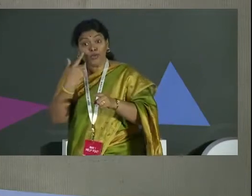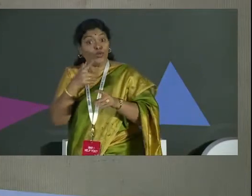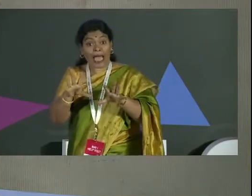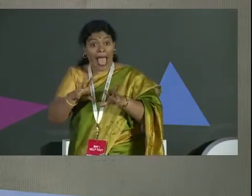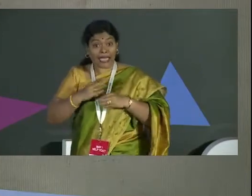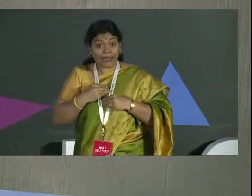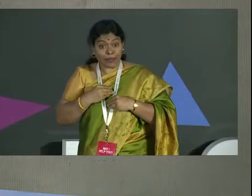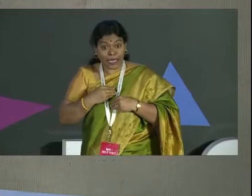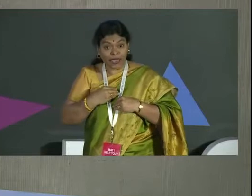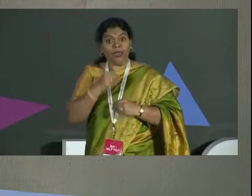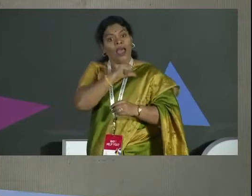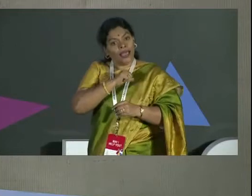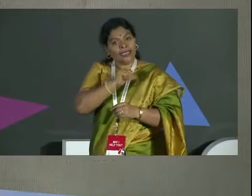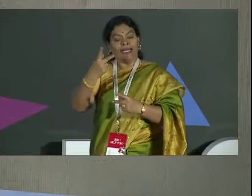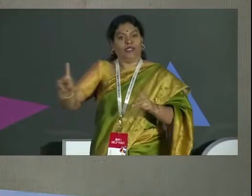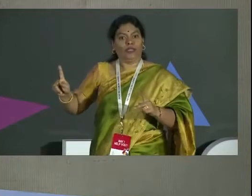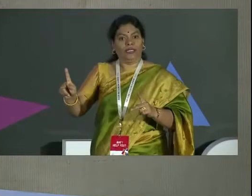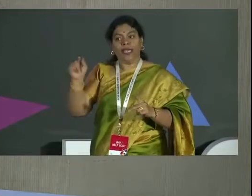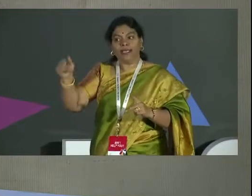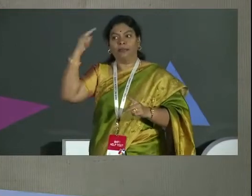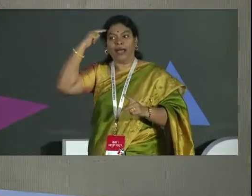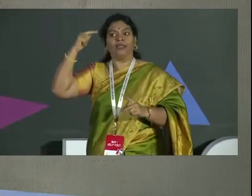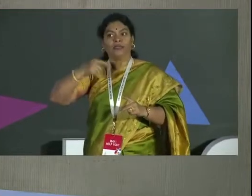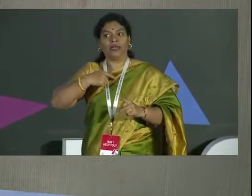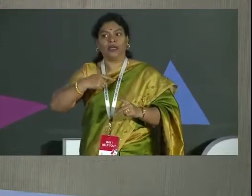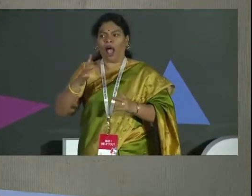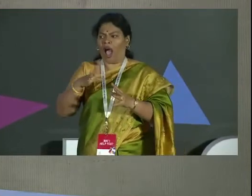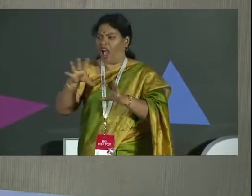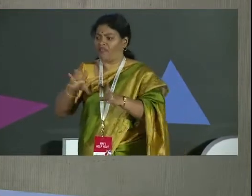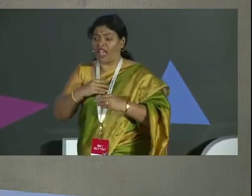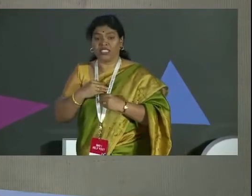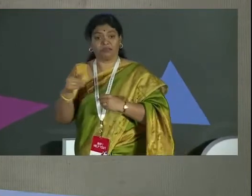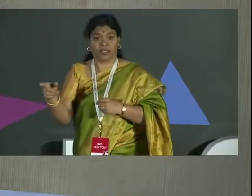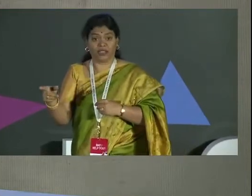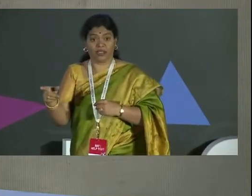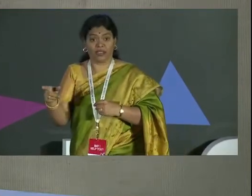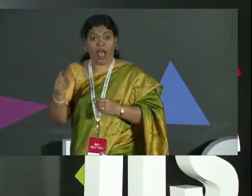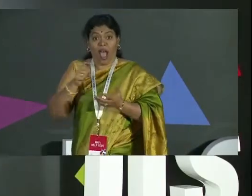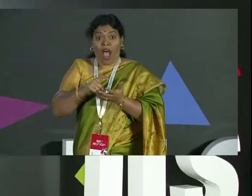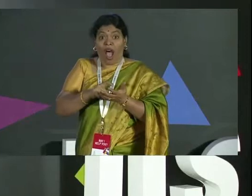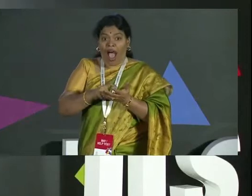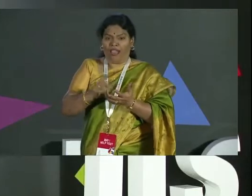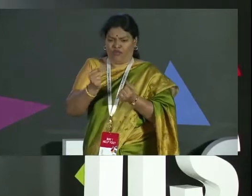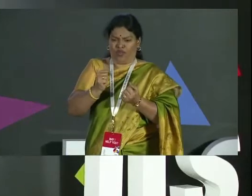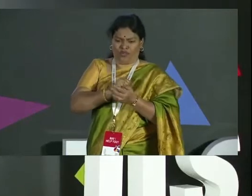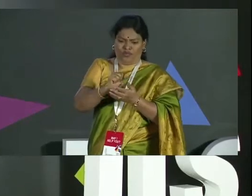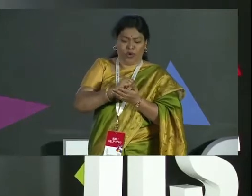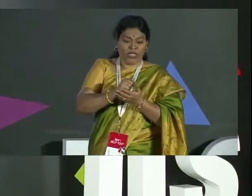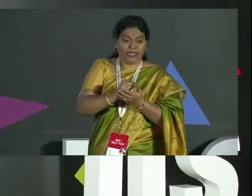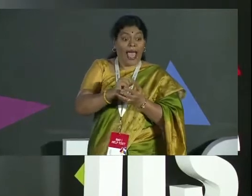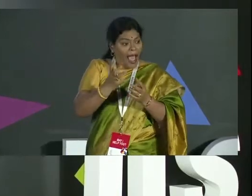has a different attitude, because in his mind, he's thinking, I have taken on a karmic debt. I need to wipe this out. I need to help someone